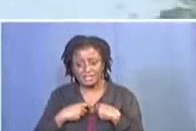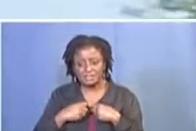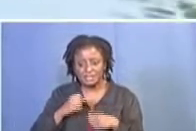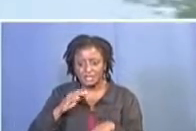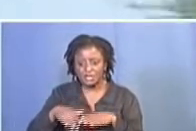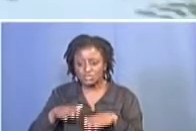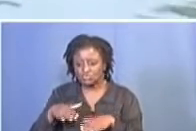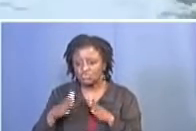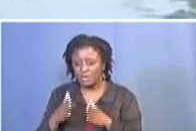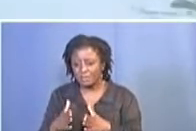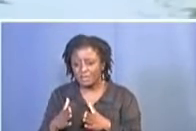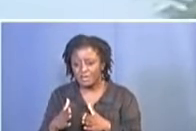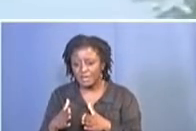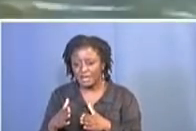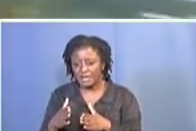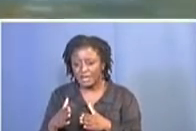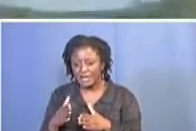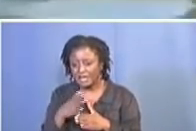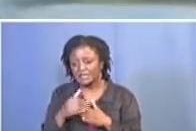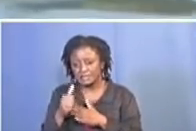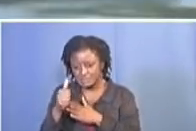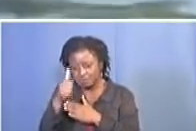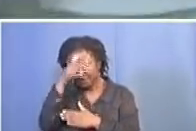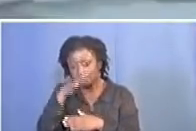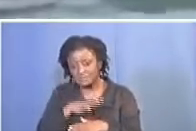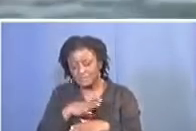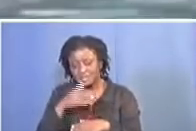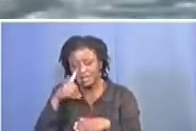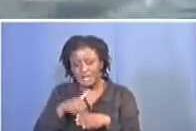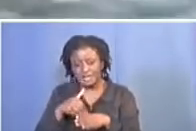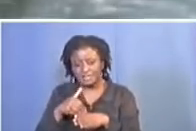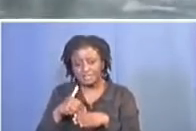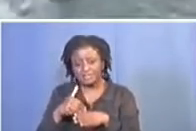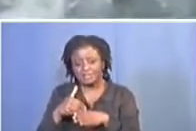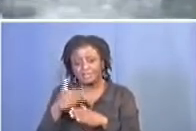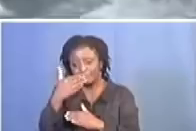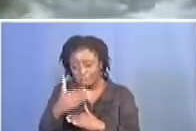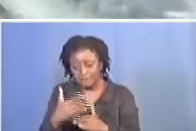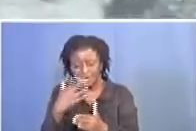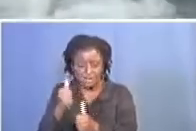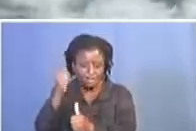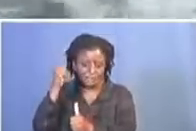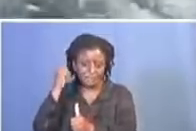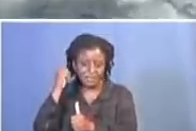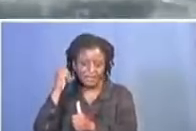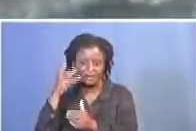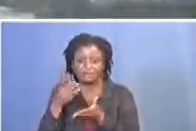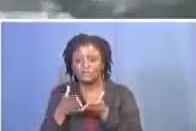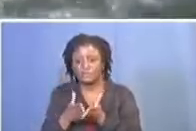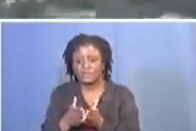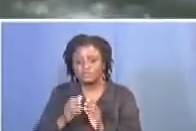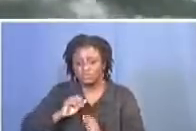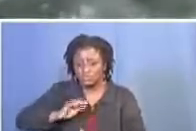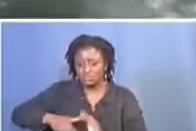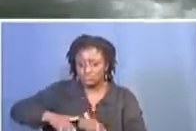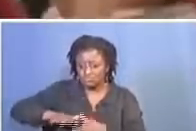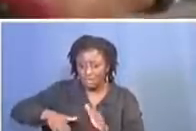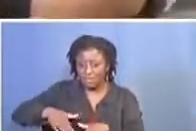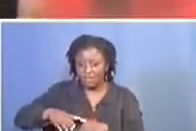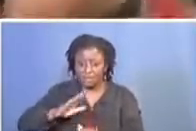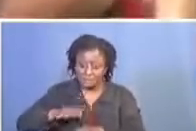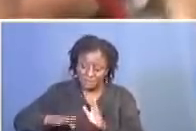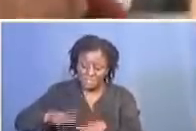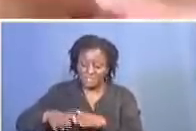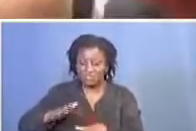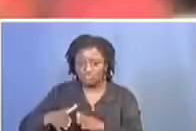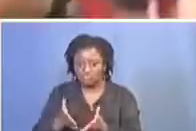helmsman, both at the front and at the rear end of the boat. So the drummer will beat the drums, and all